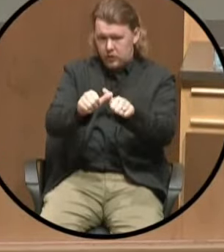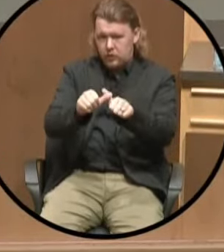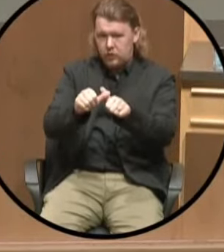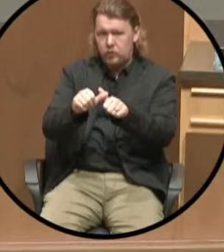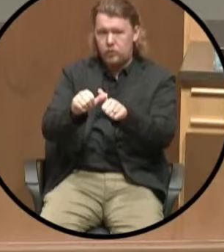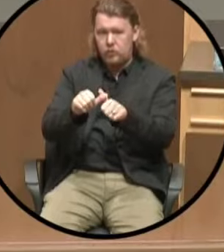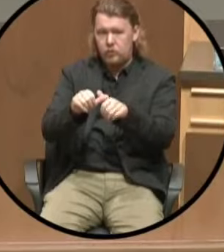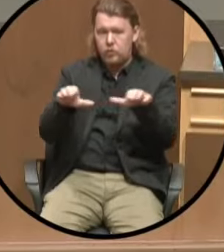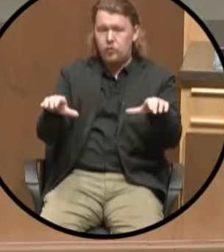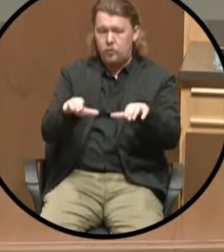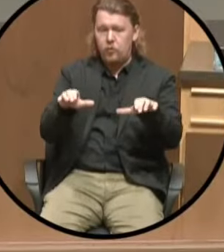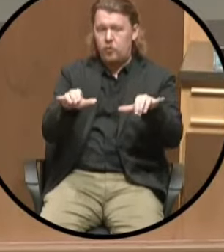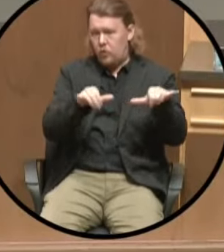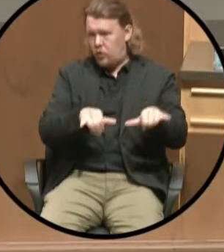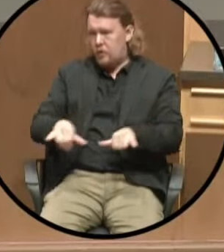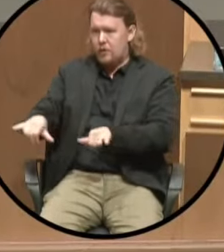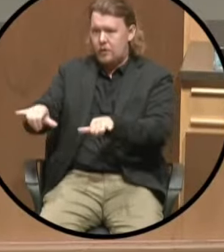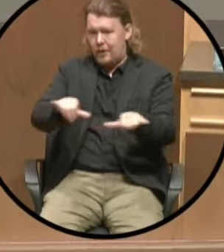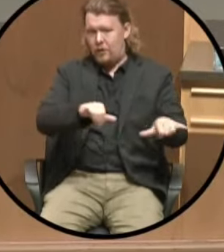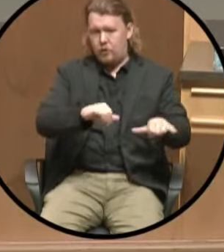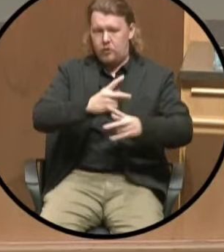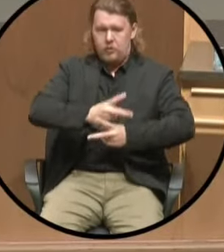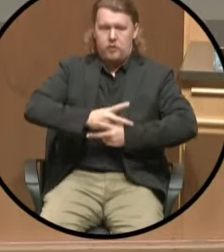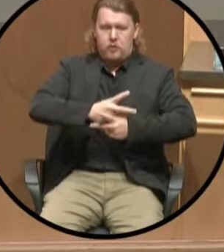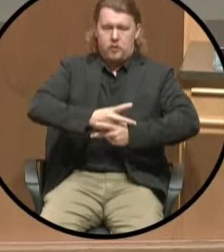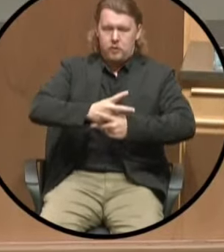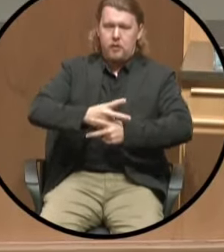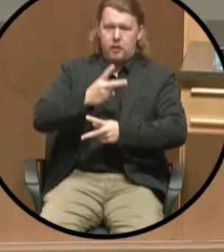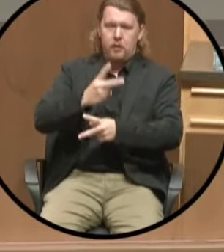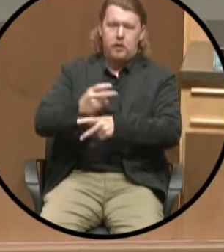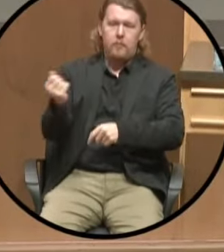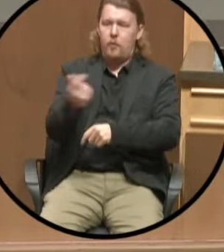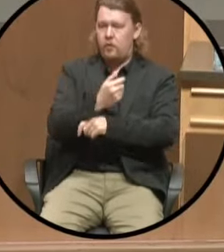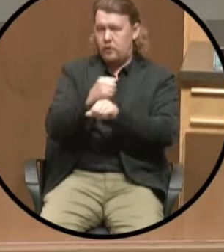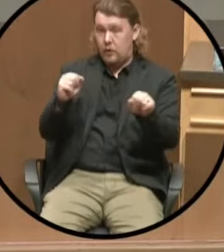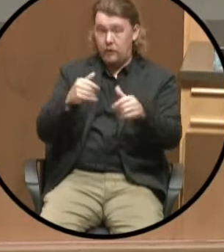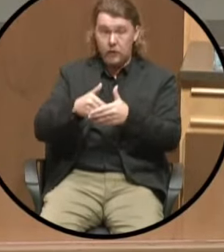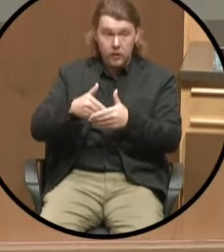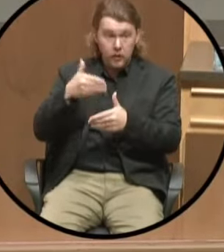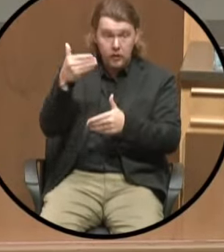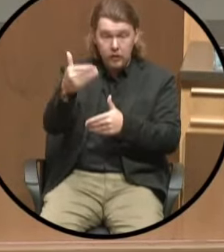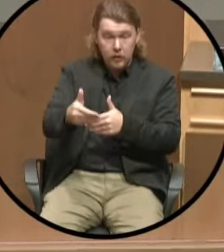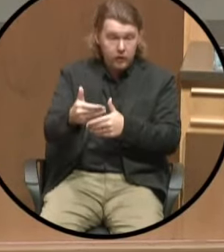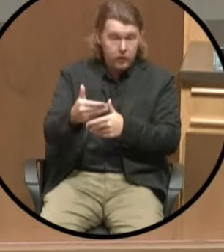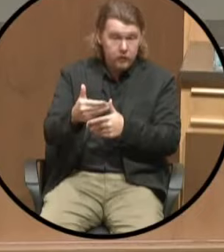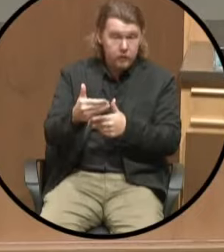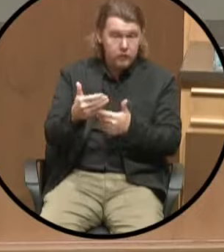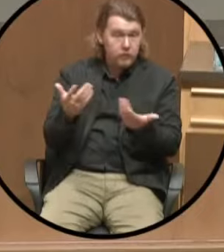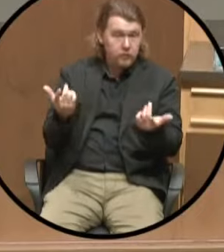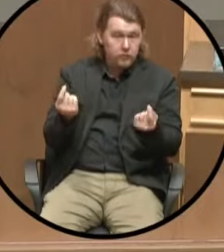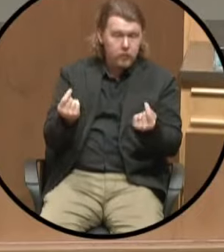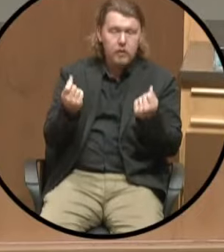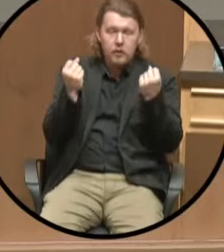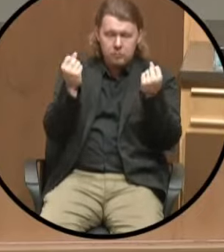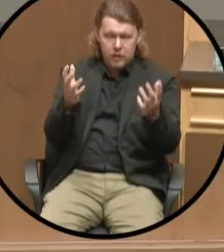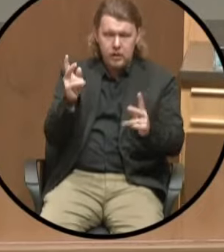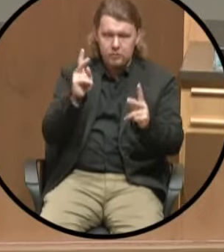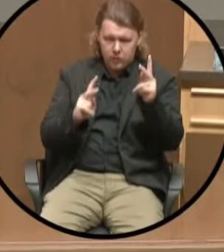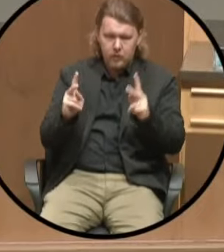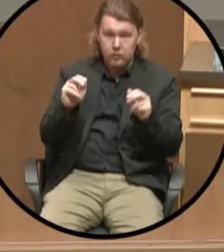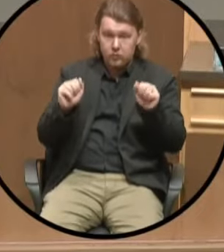practice standard precautions to keep everyone safe. And certainly the next step is to get as many people as